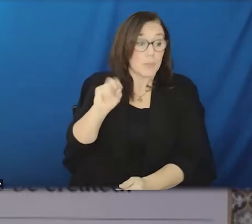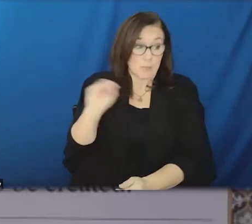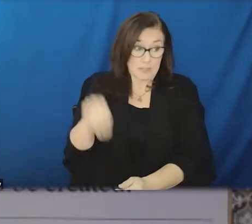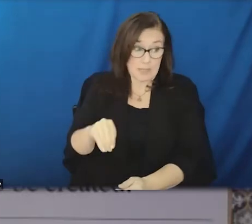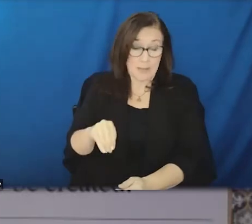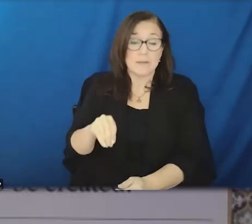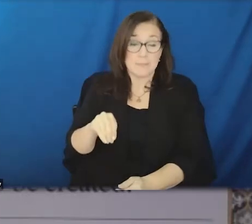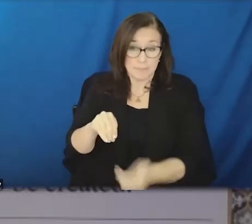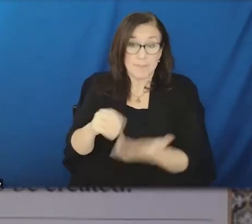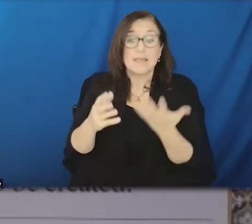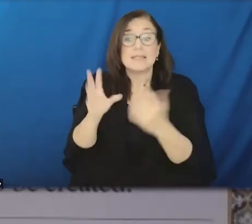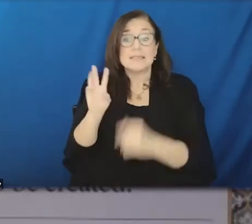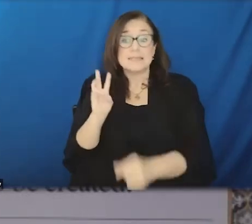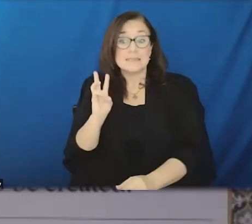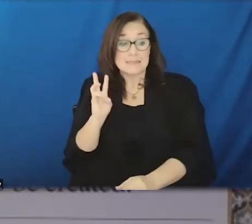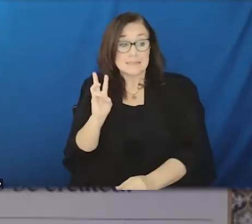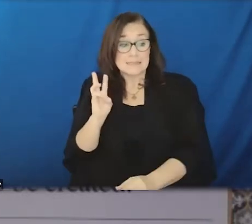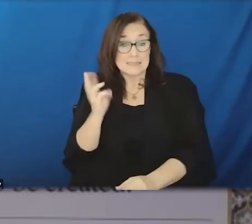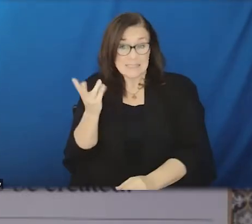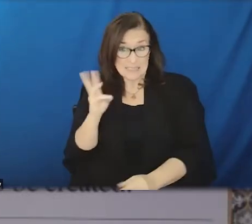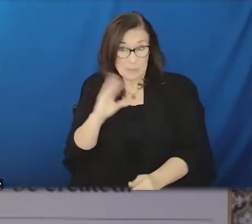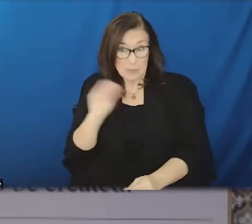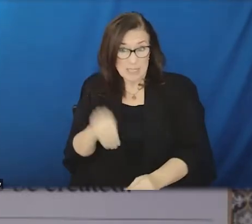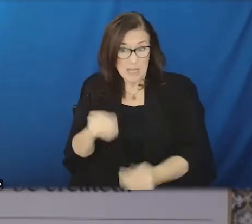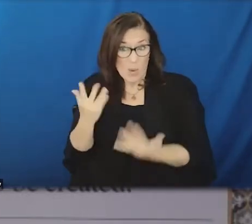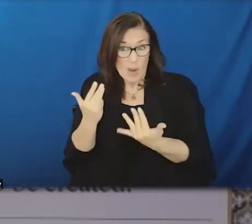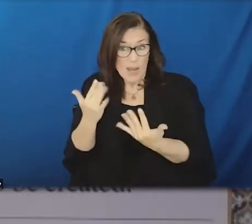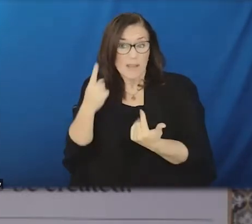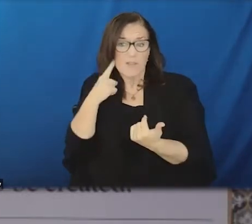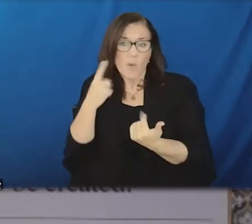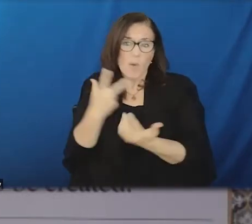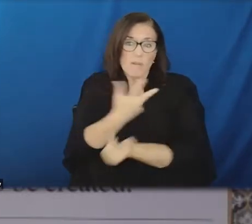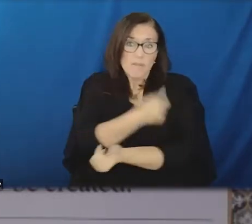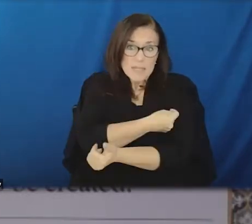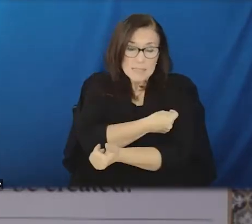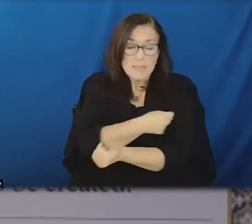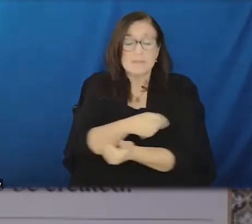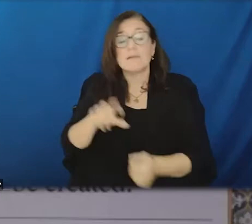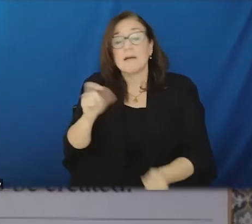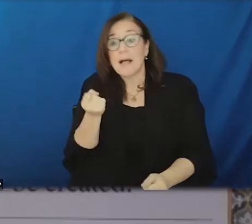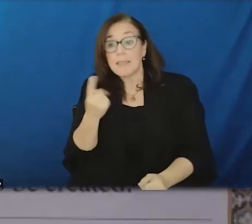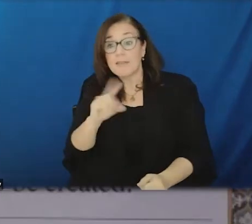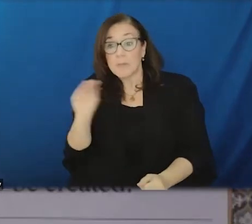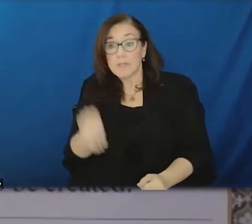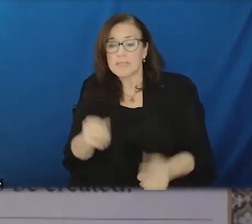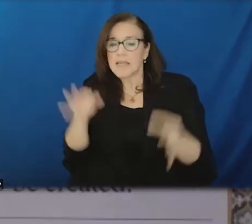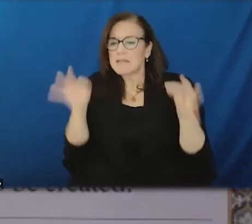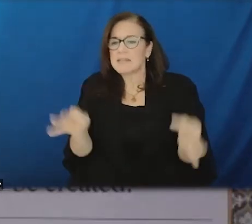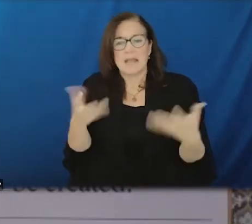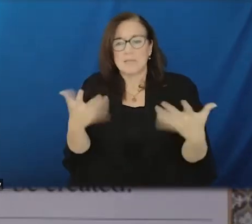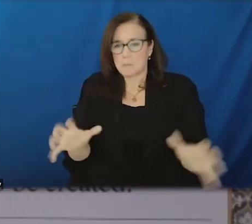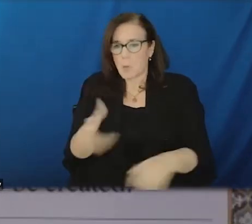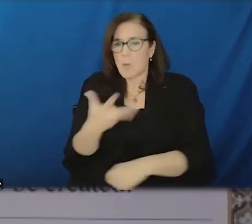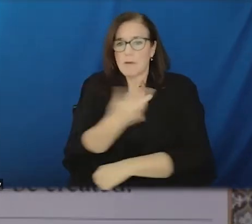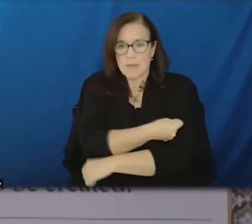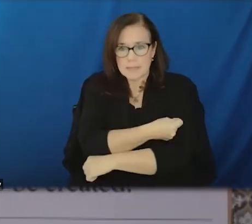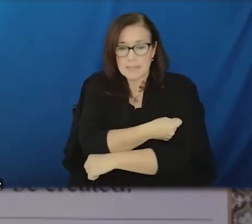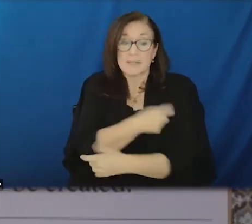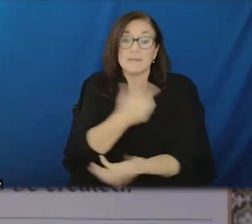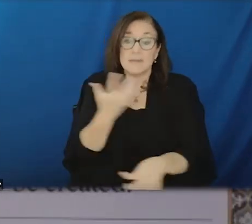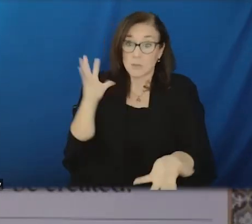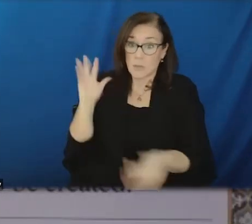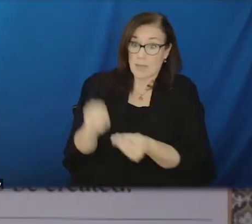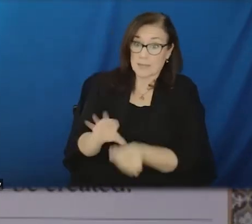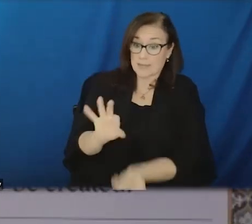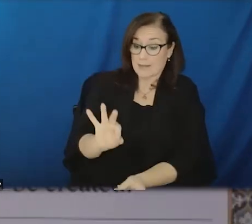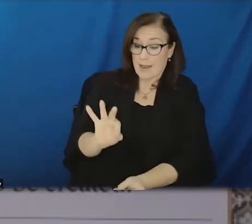waiting availability for a vaccine appointment, and 11% have declined. And that's with a 97% response rate